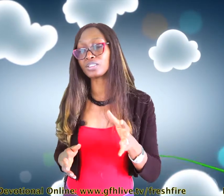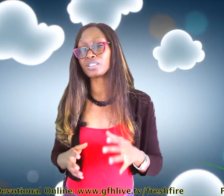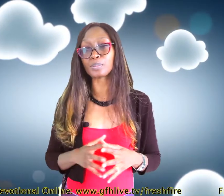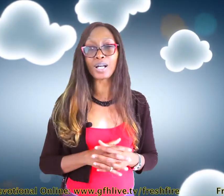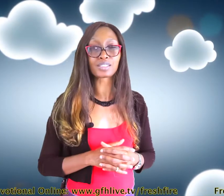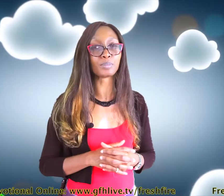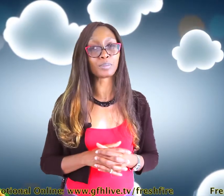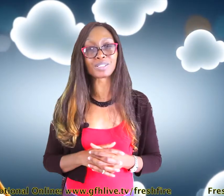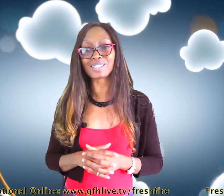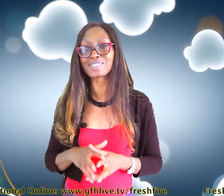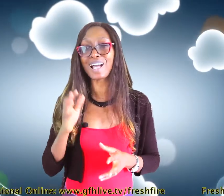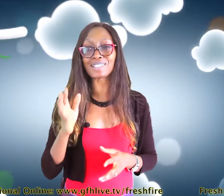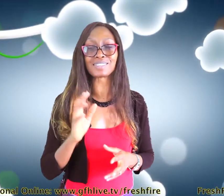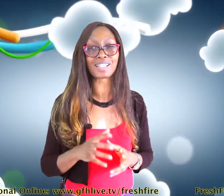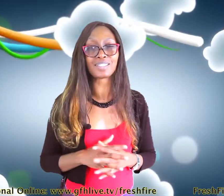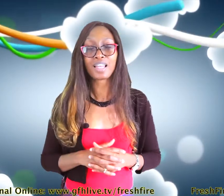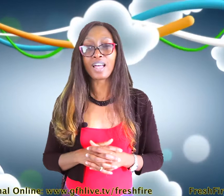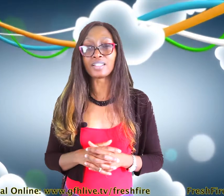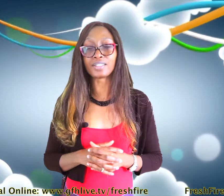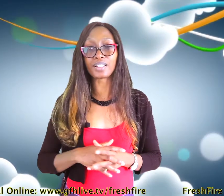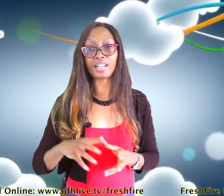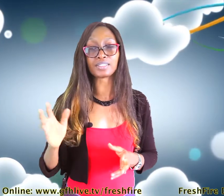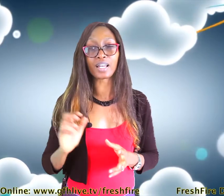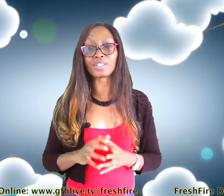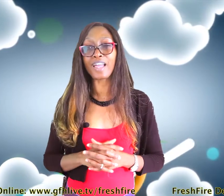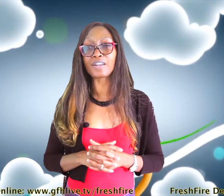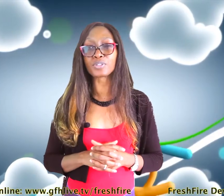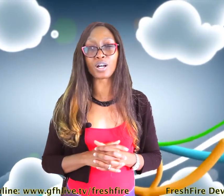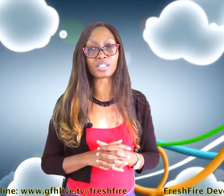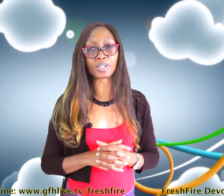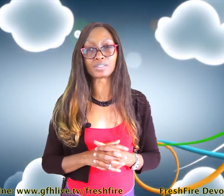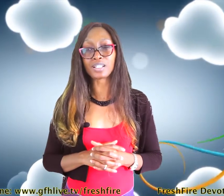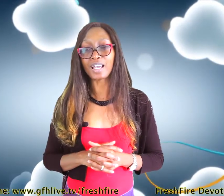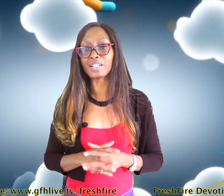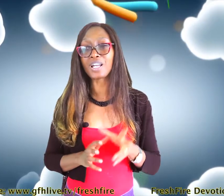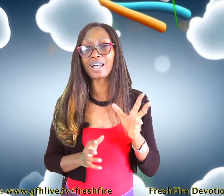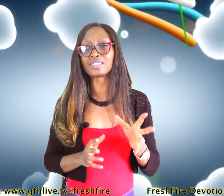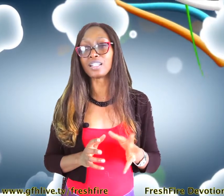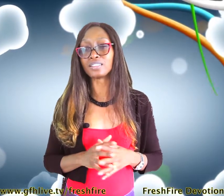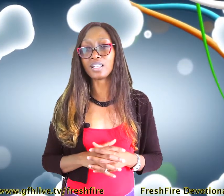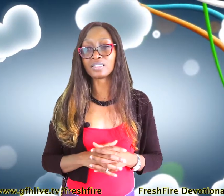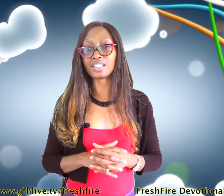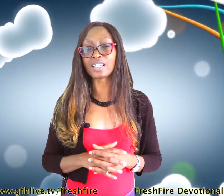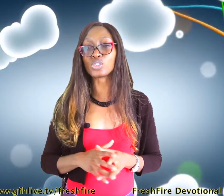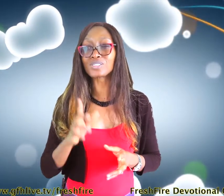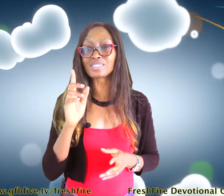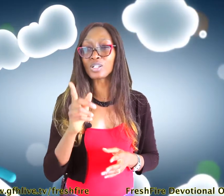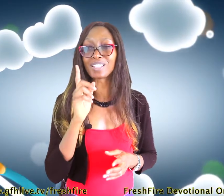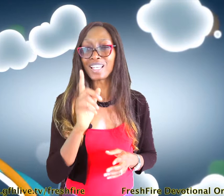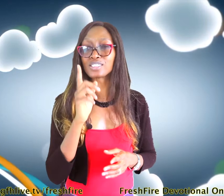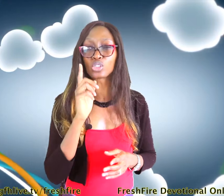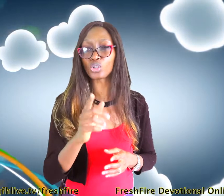know, there's a part in the Bible that says, casting down every argument and every high thing that